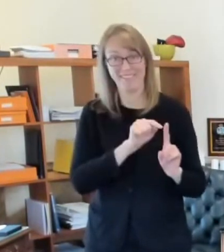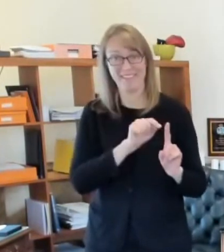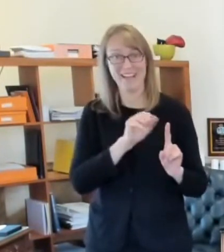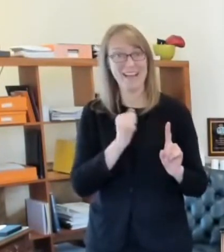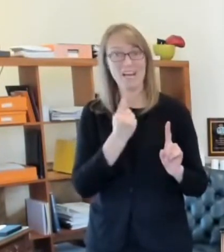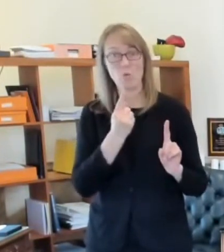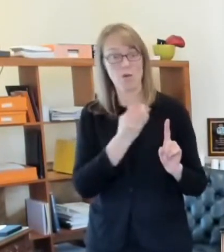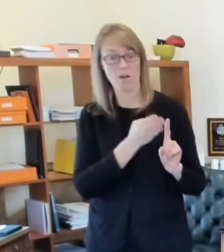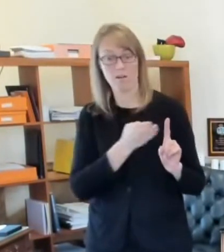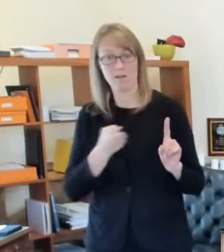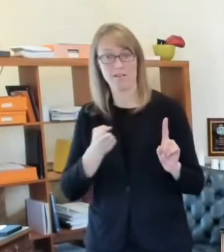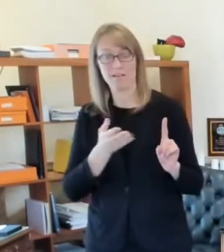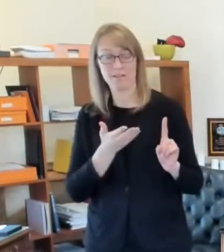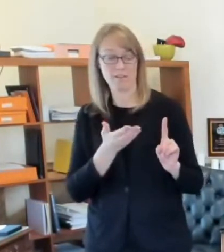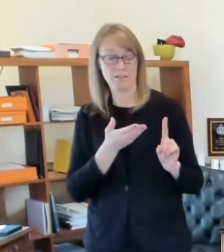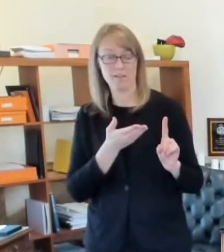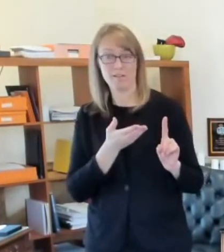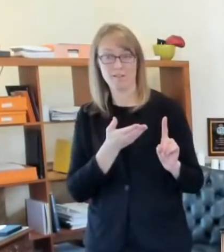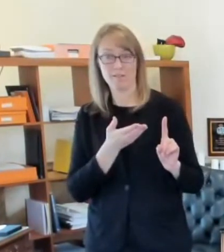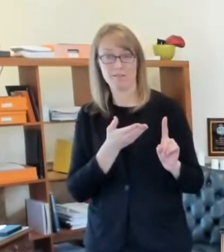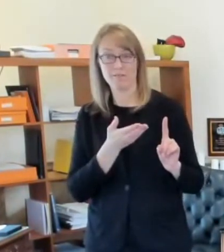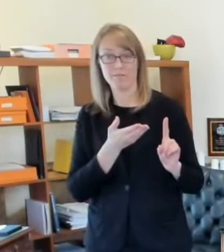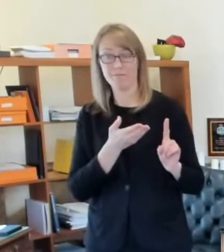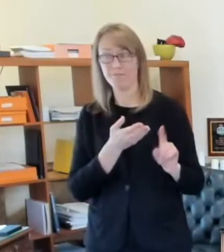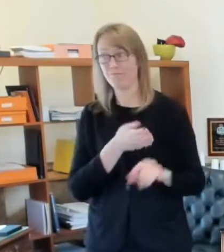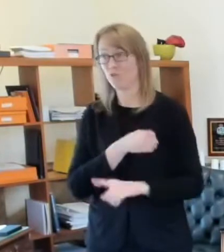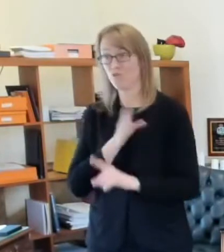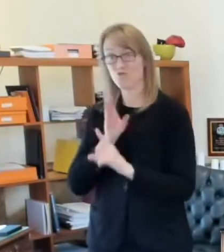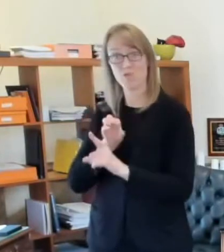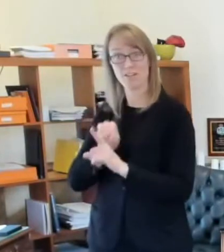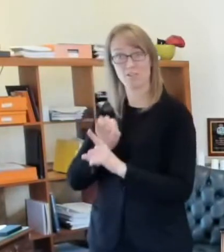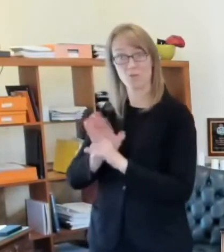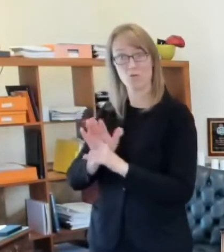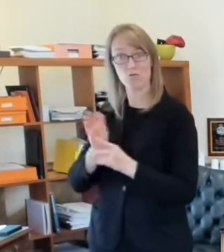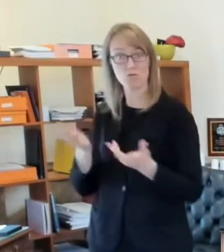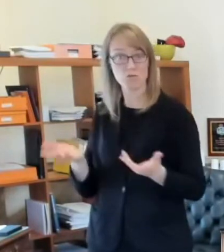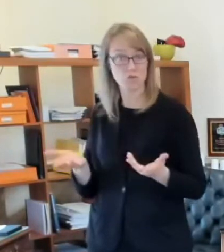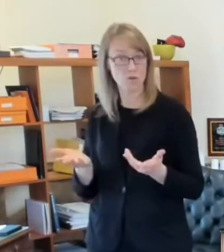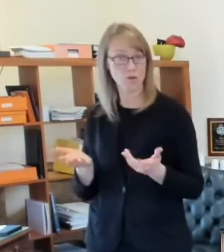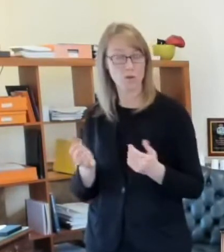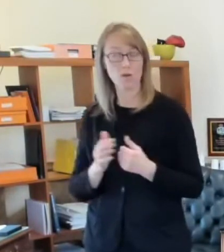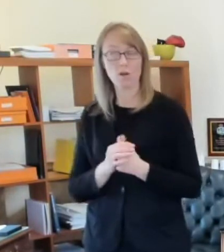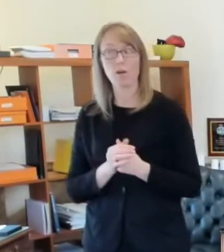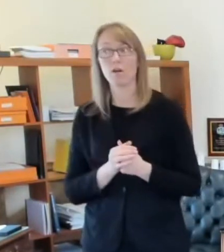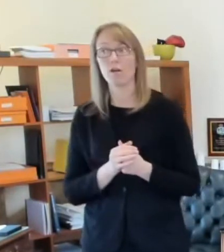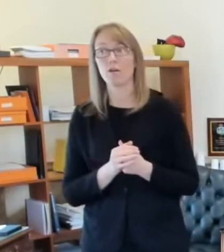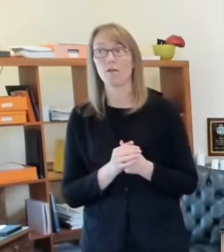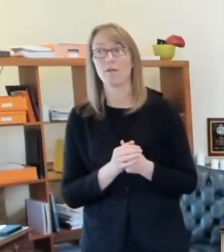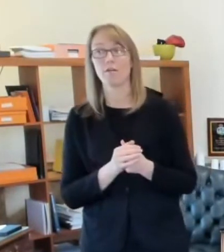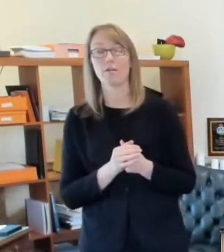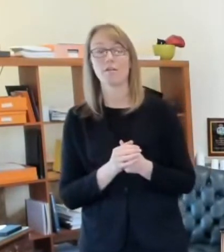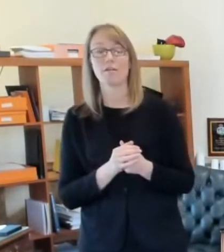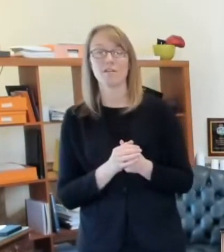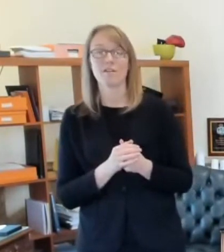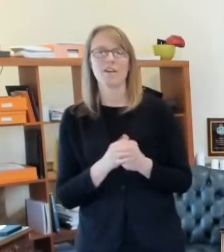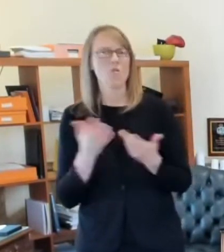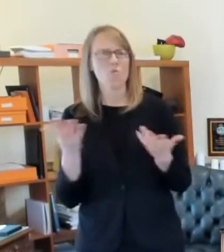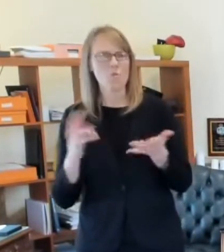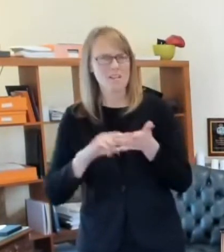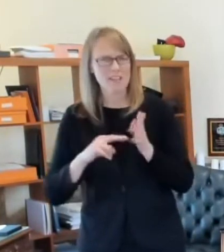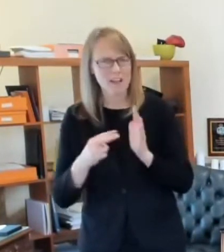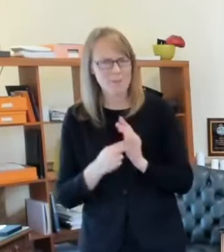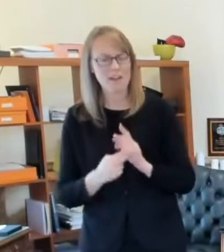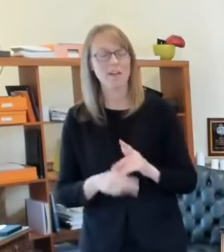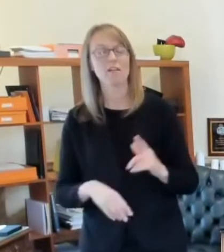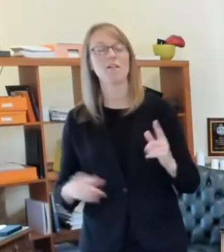been exposed, meaning for 10 to 15 minutes without a